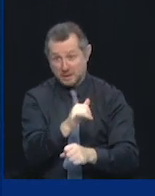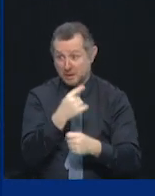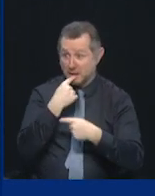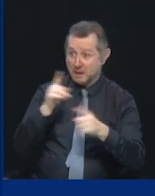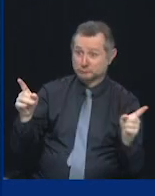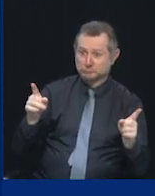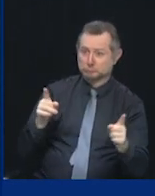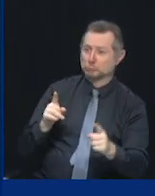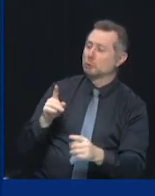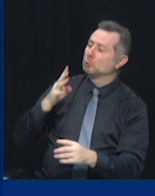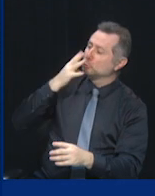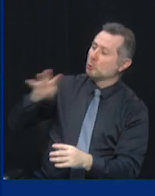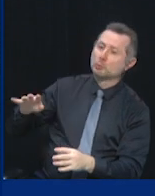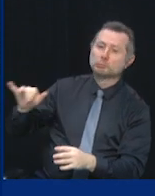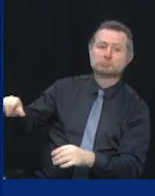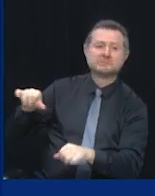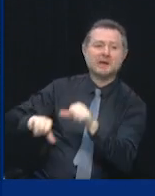data.